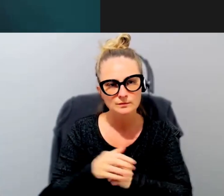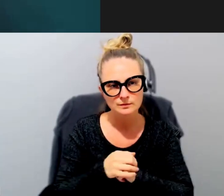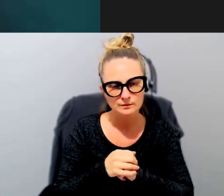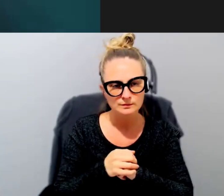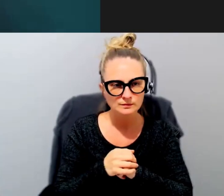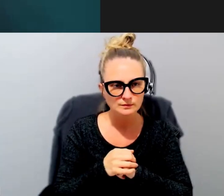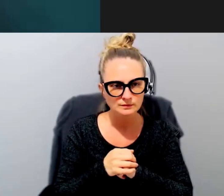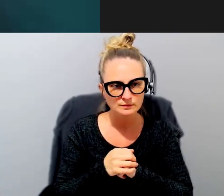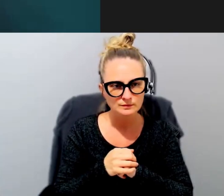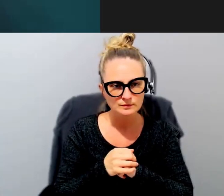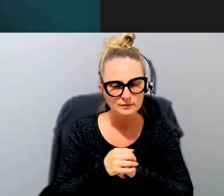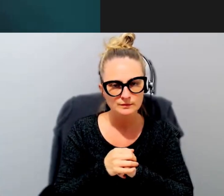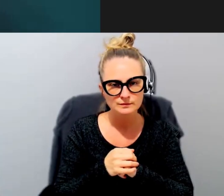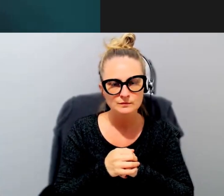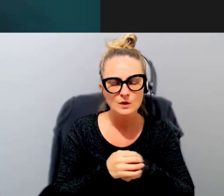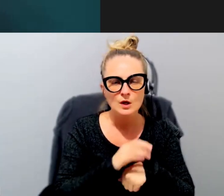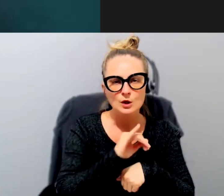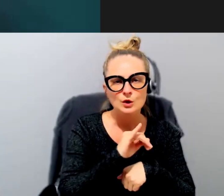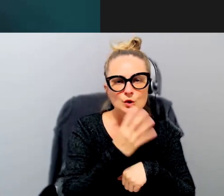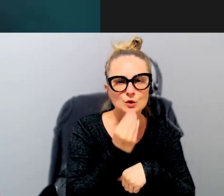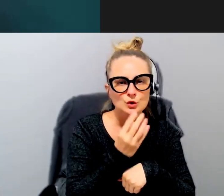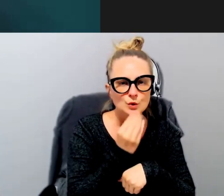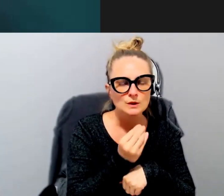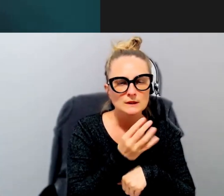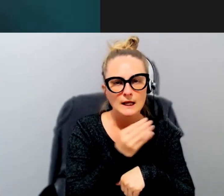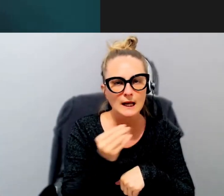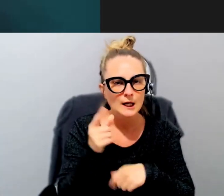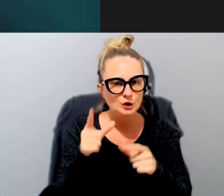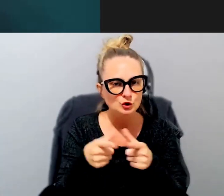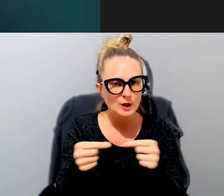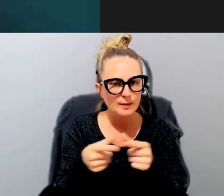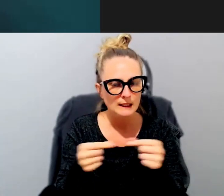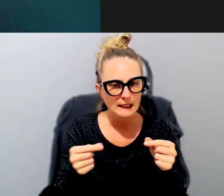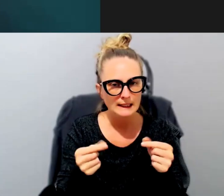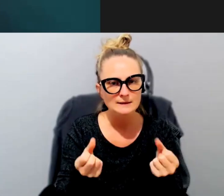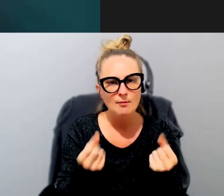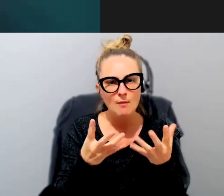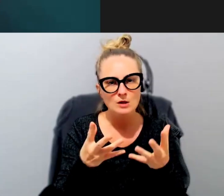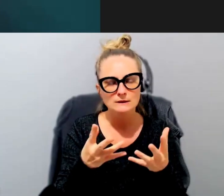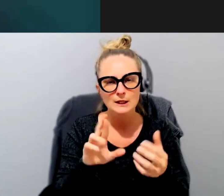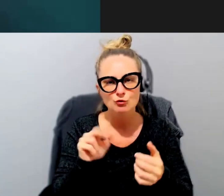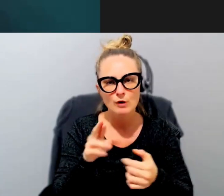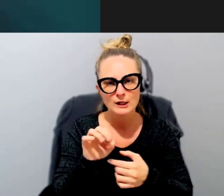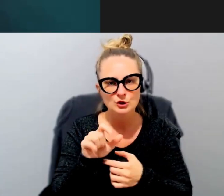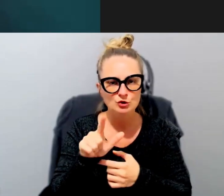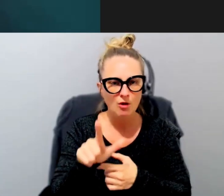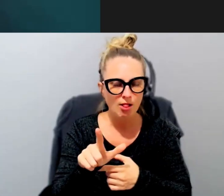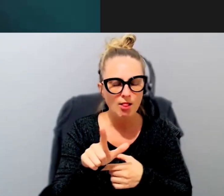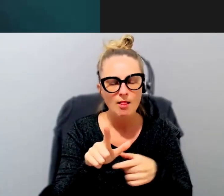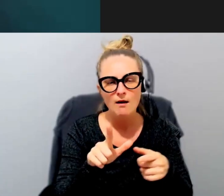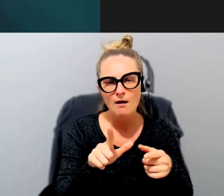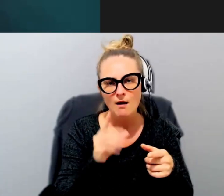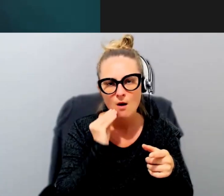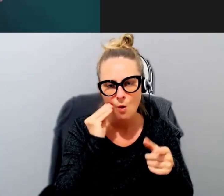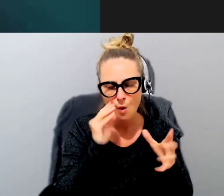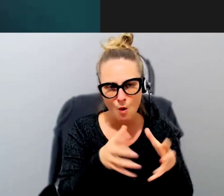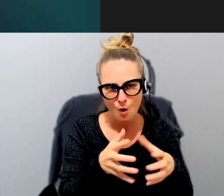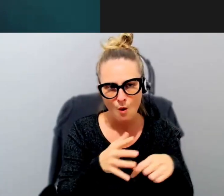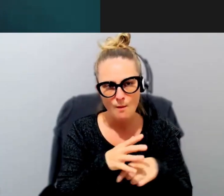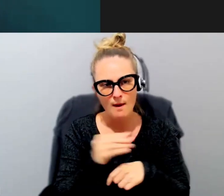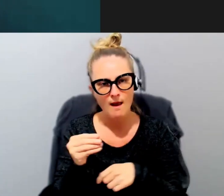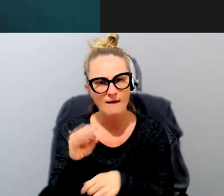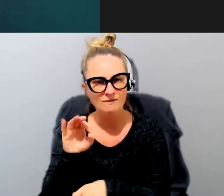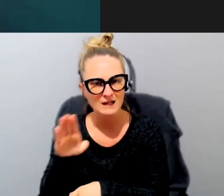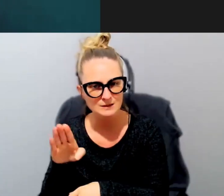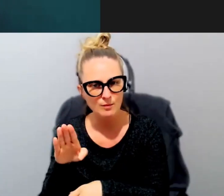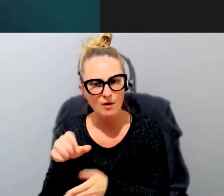that means Jewish and Japanese, multiracial household, and administers the Jupanese page on Facebook. So Mike, you're